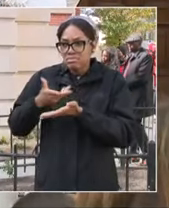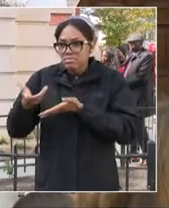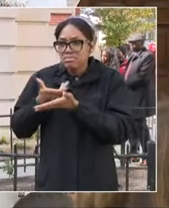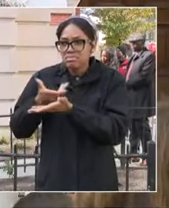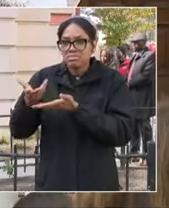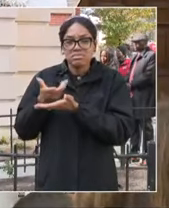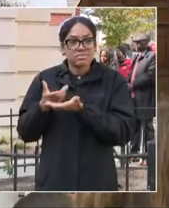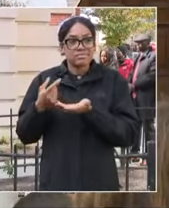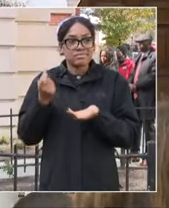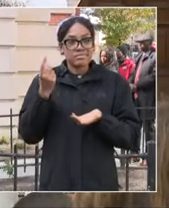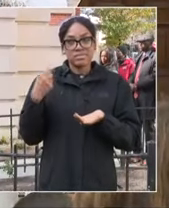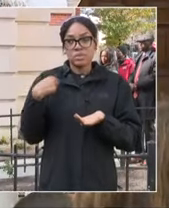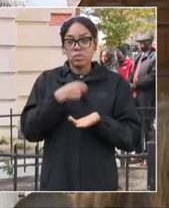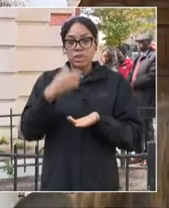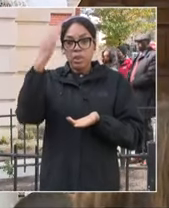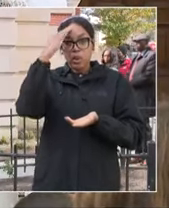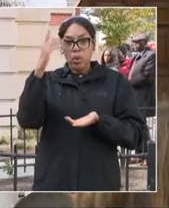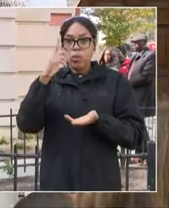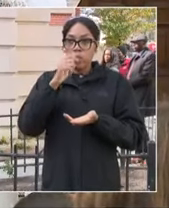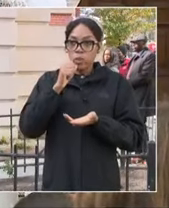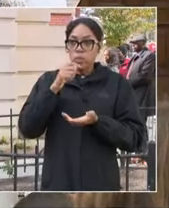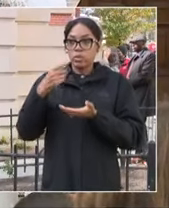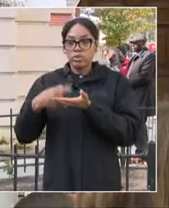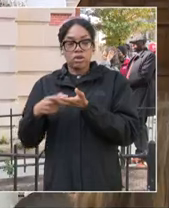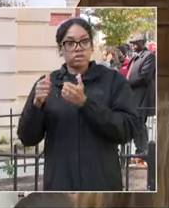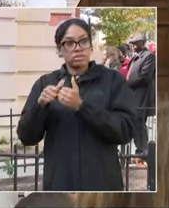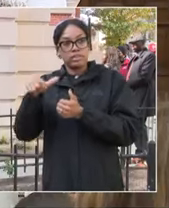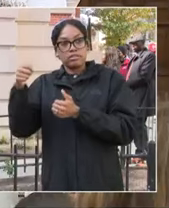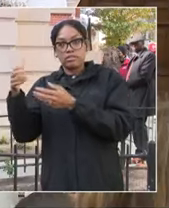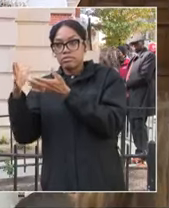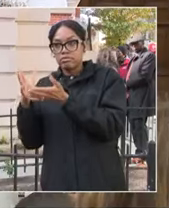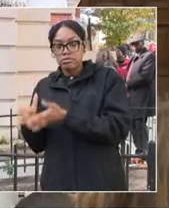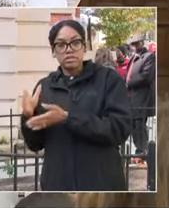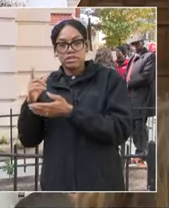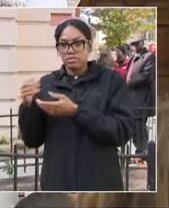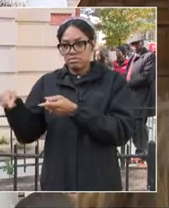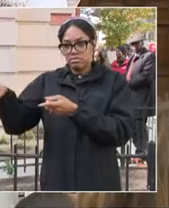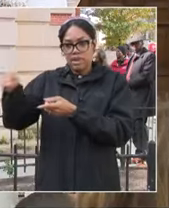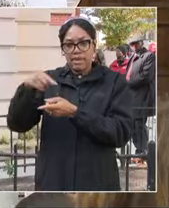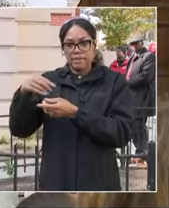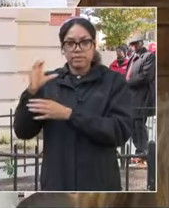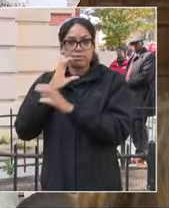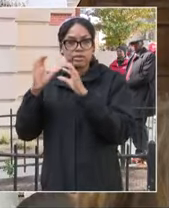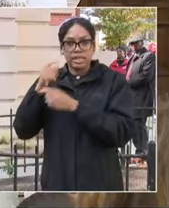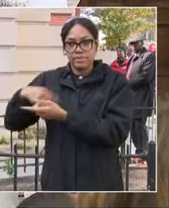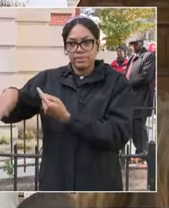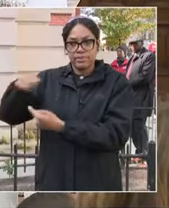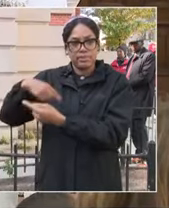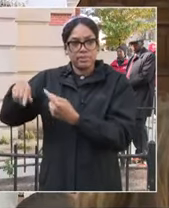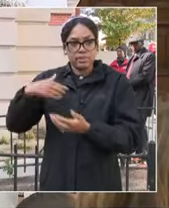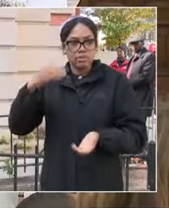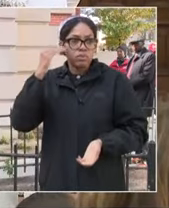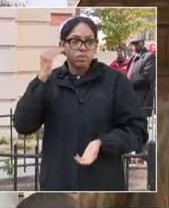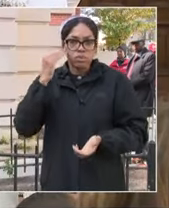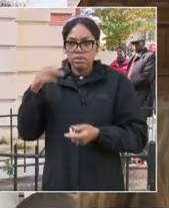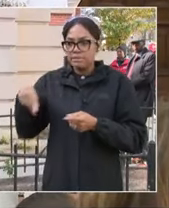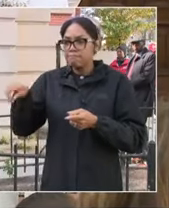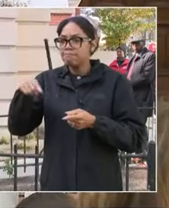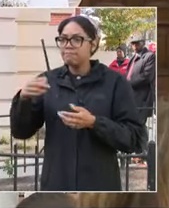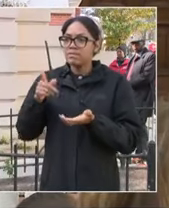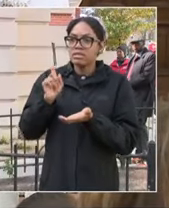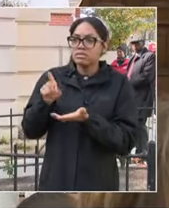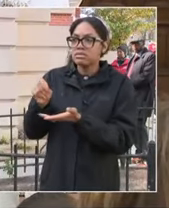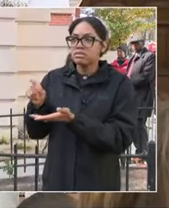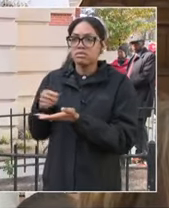been contacted, not related to me or to anybody else as I'm aware, and I have